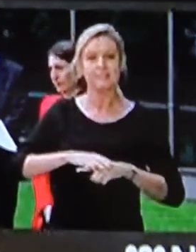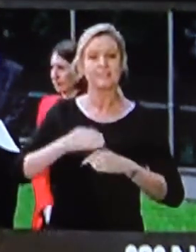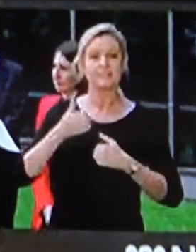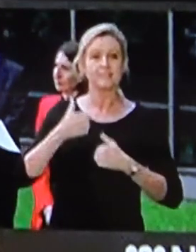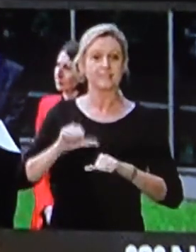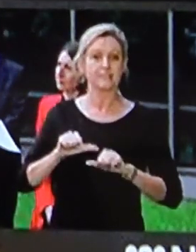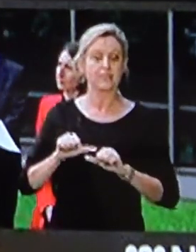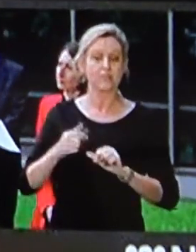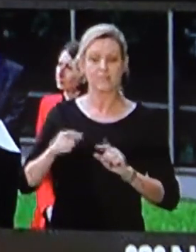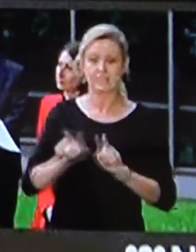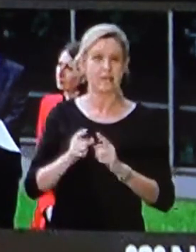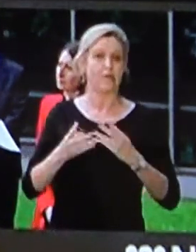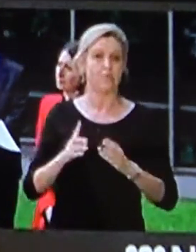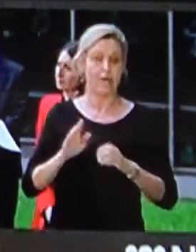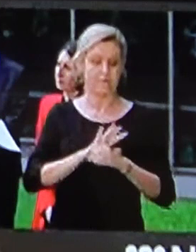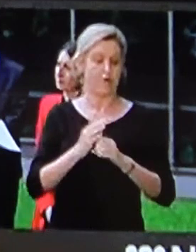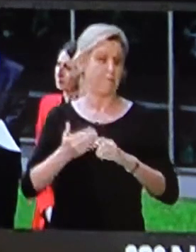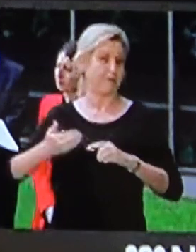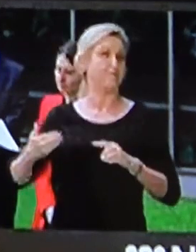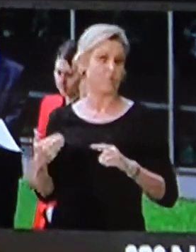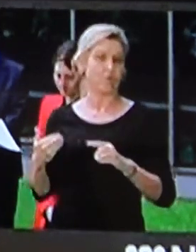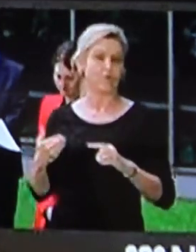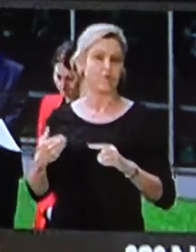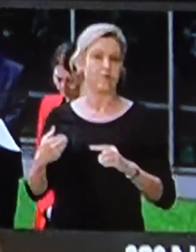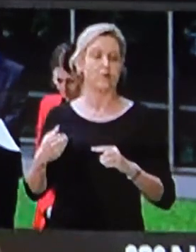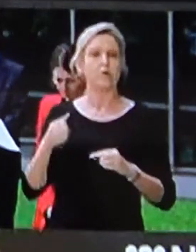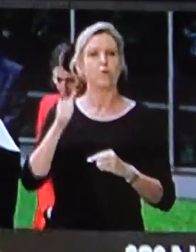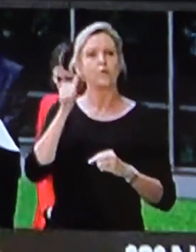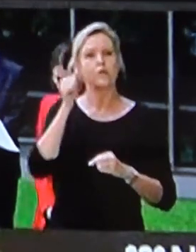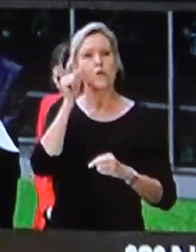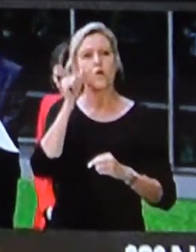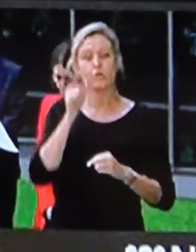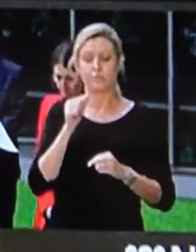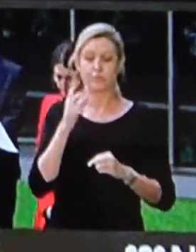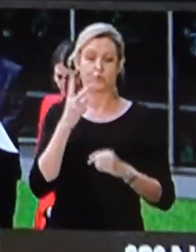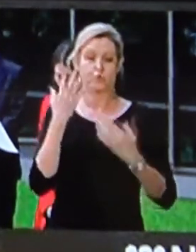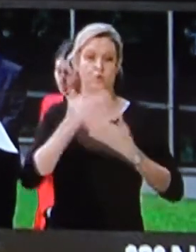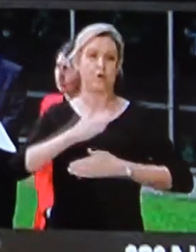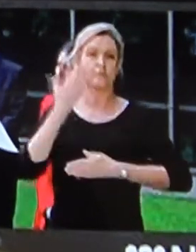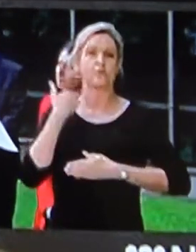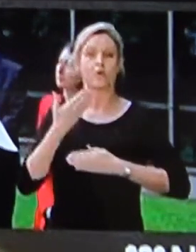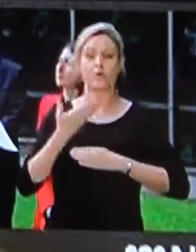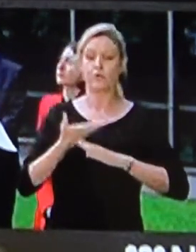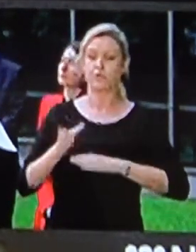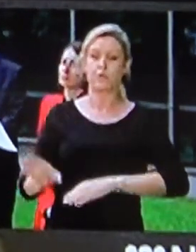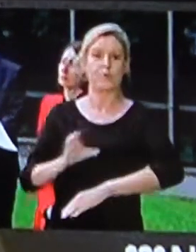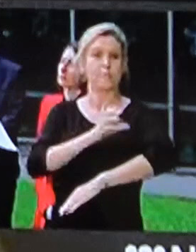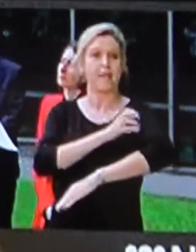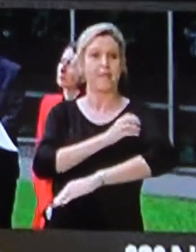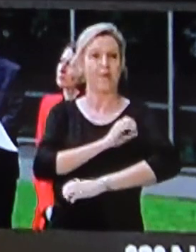did pre-virus and doing an outstanding job. We know two nights ago, new powers were switched on in terms of an